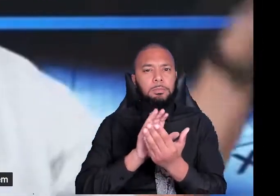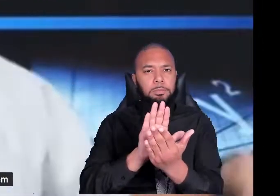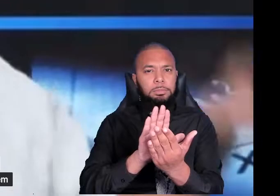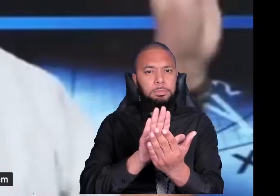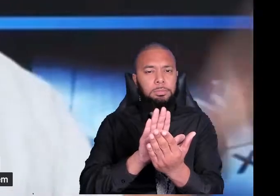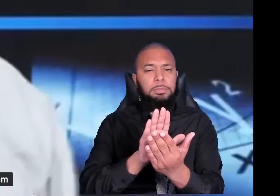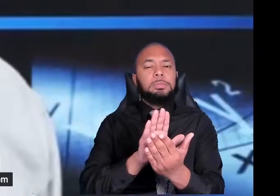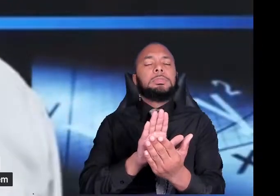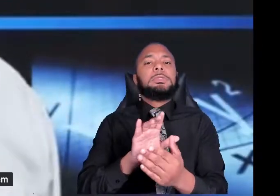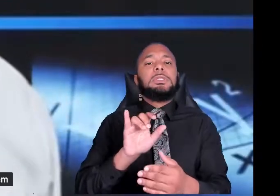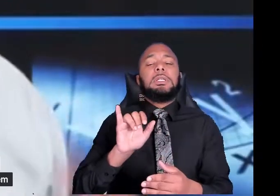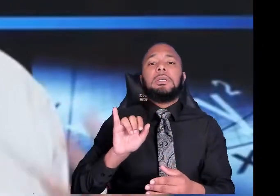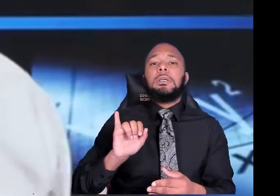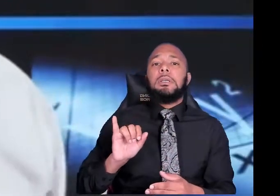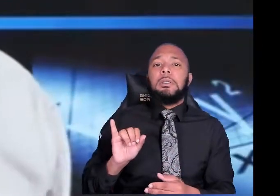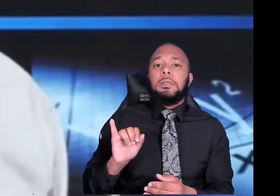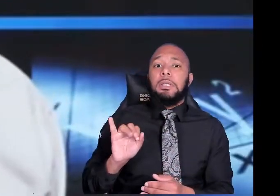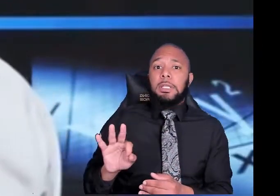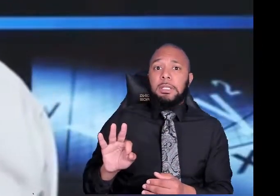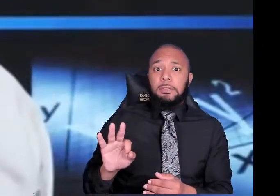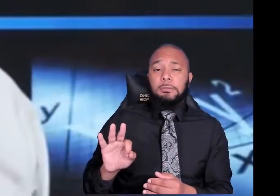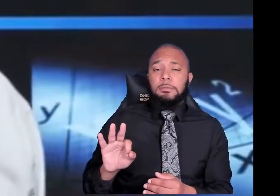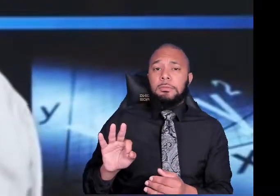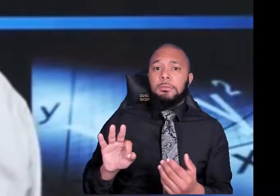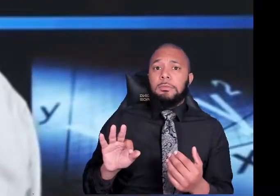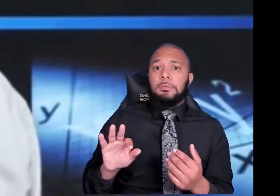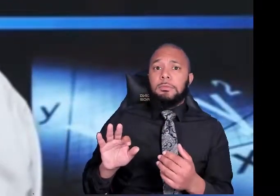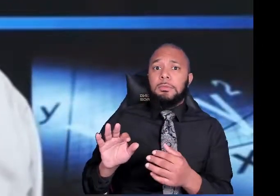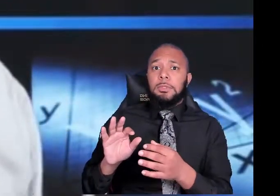If we took these two equations and added them together,